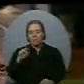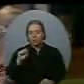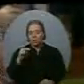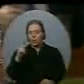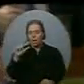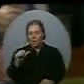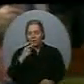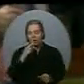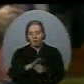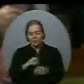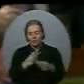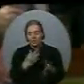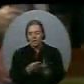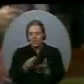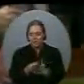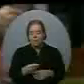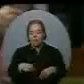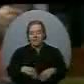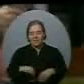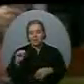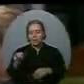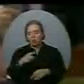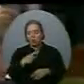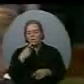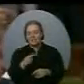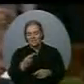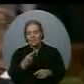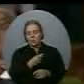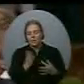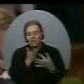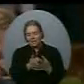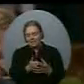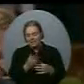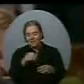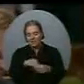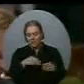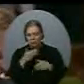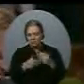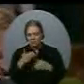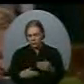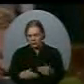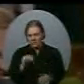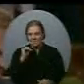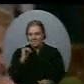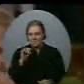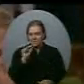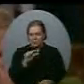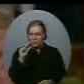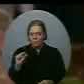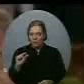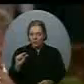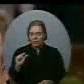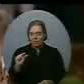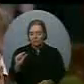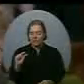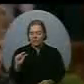that he would go around the spending processes. So if this government is going to have any transparency and credibility left, I'd ask the Foreign Affairs Minister if he would try